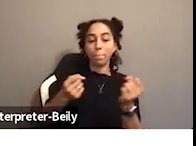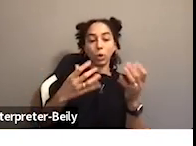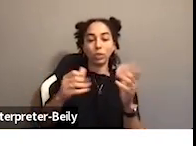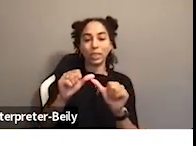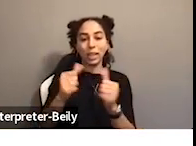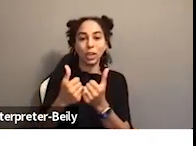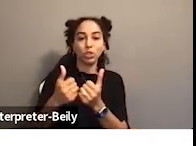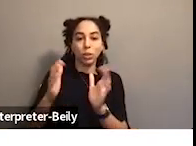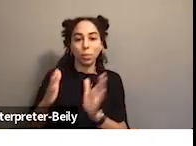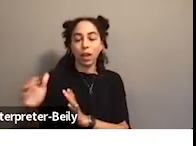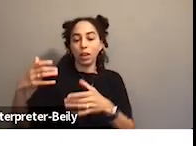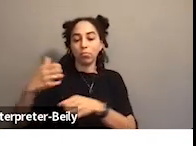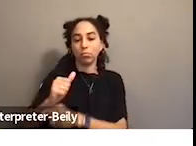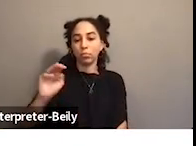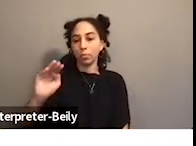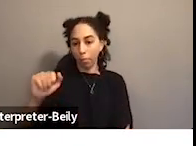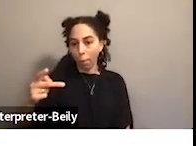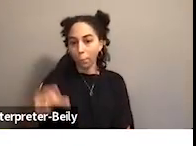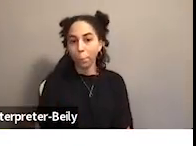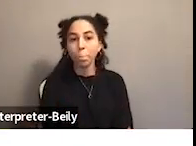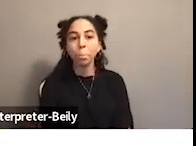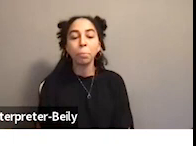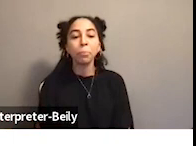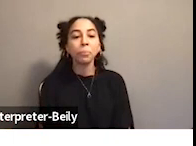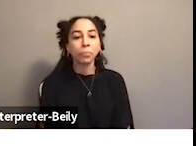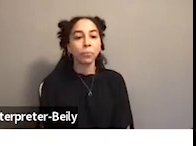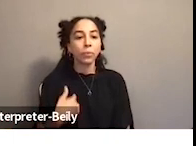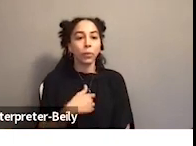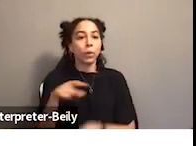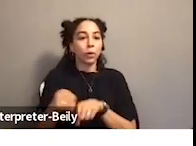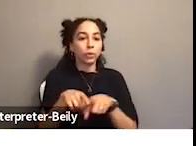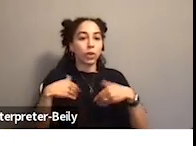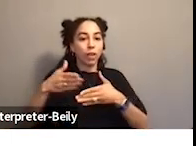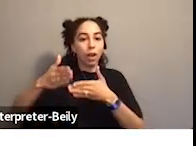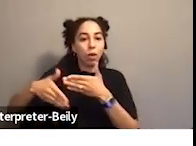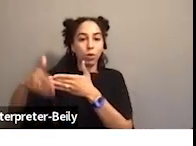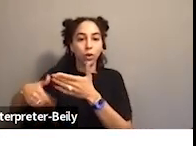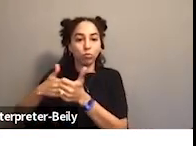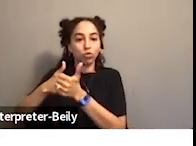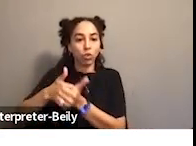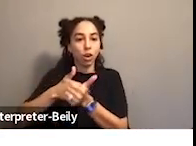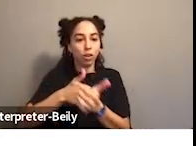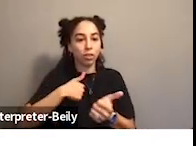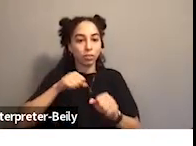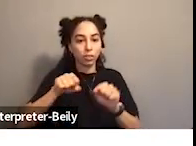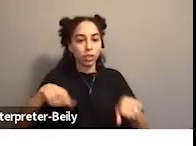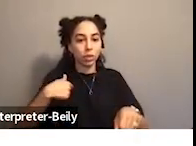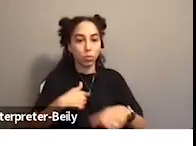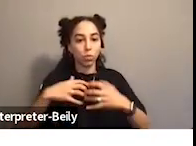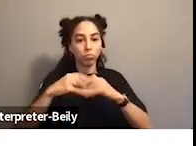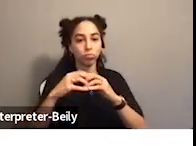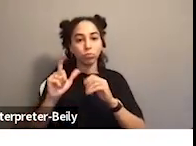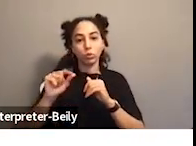strategies and tools and resources. We also have an outcome tracking system that we stood up in 2019